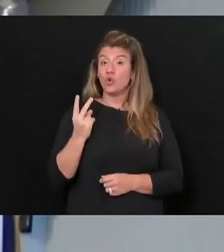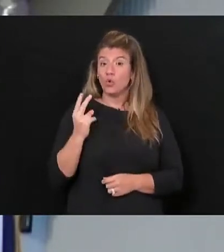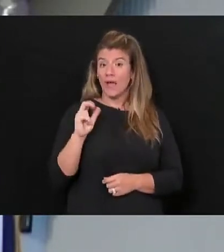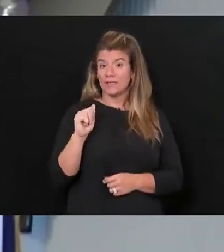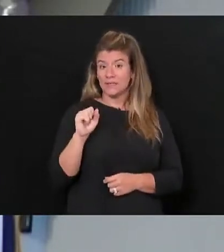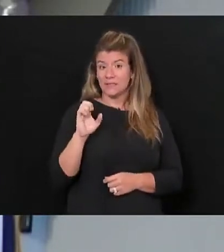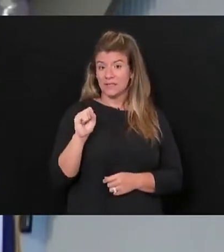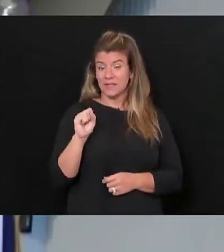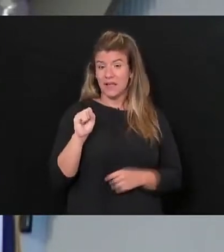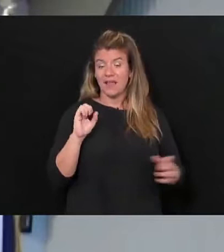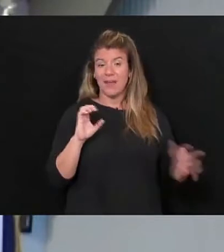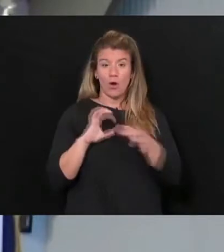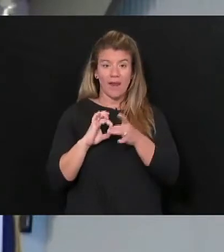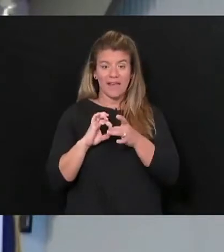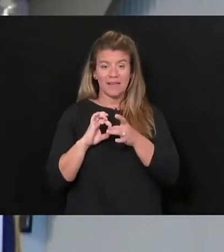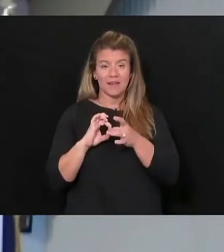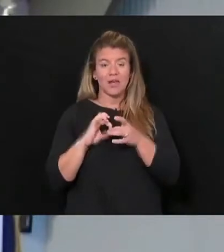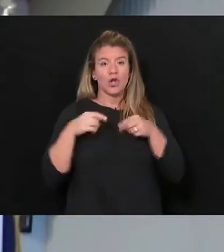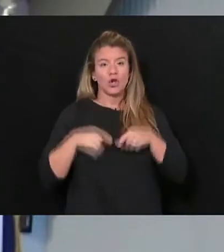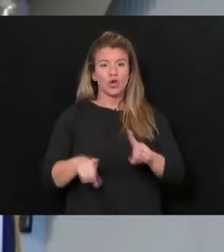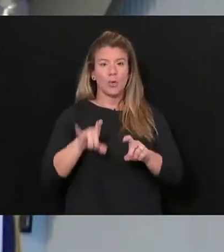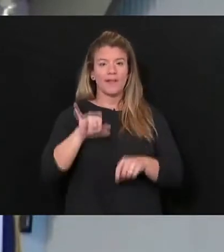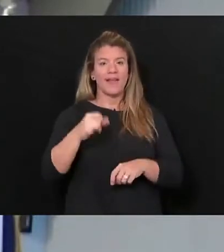linked on a 14-day